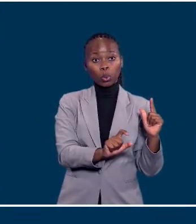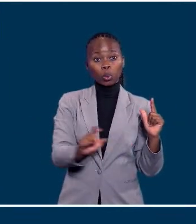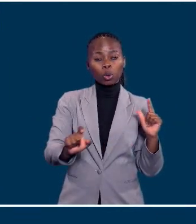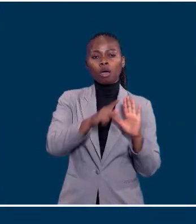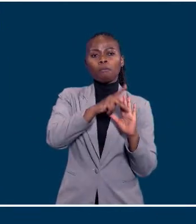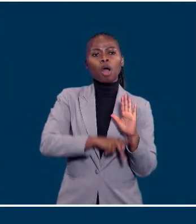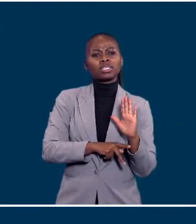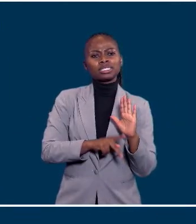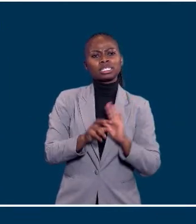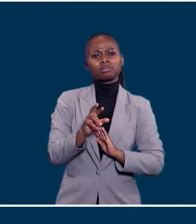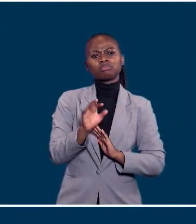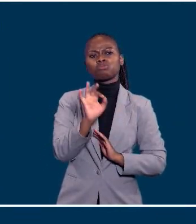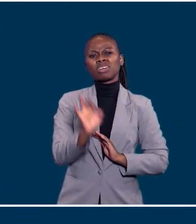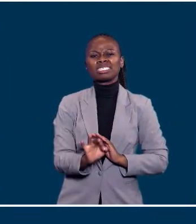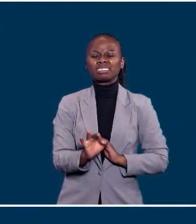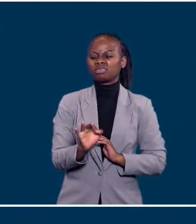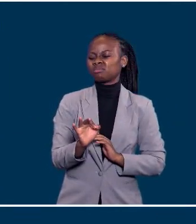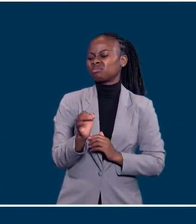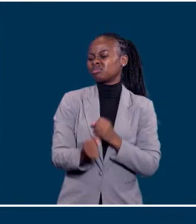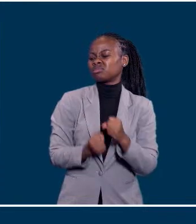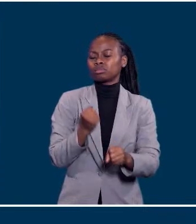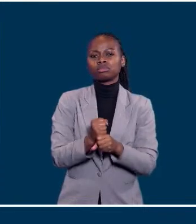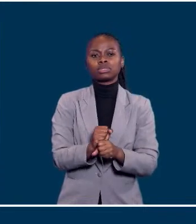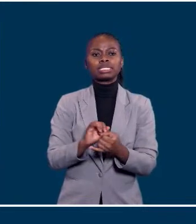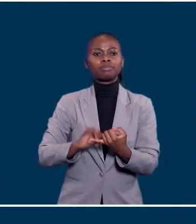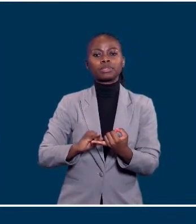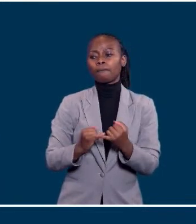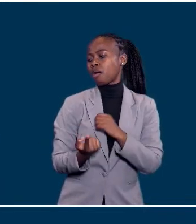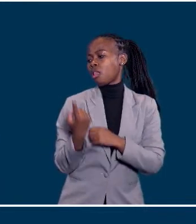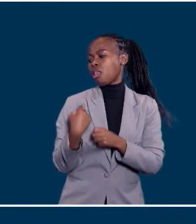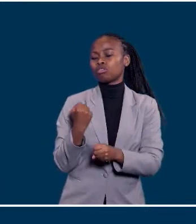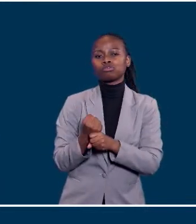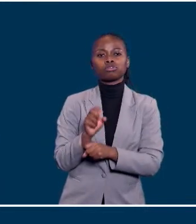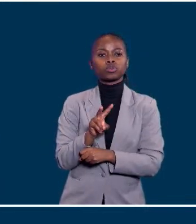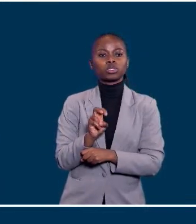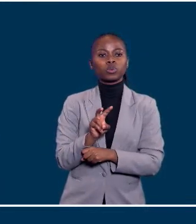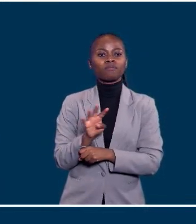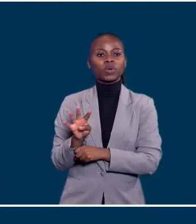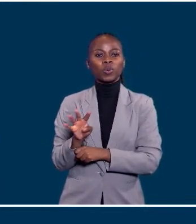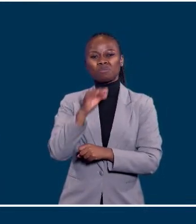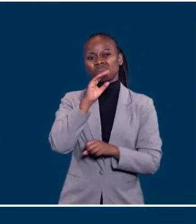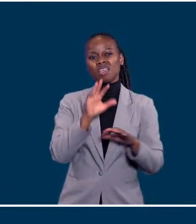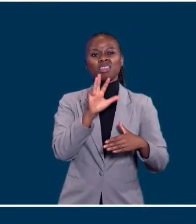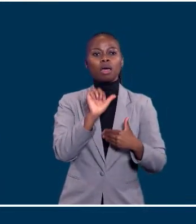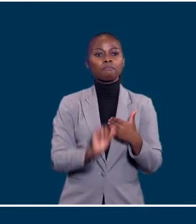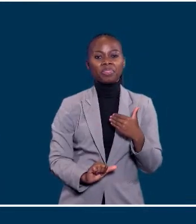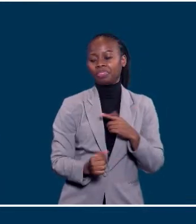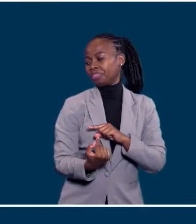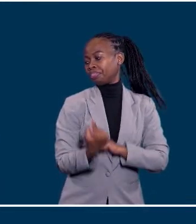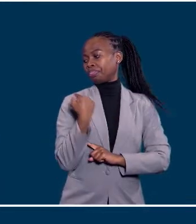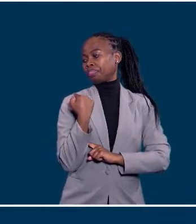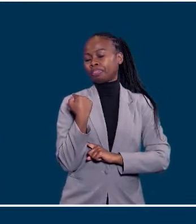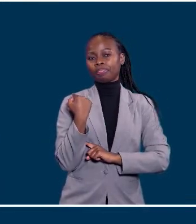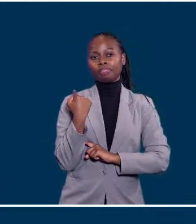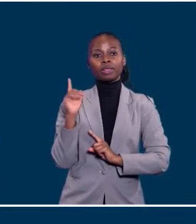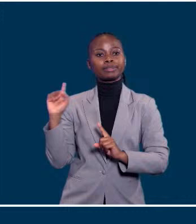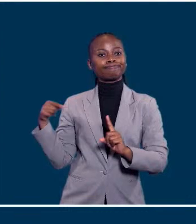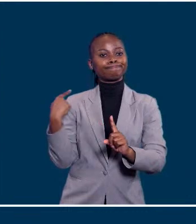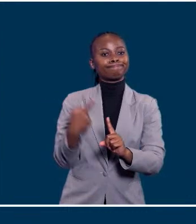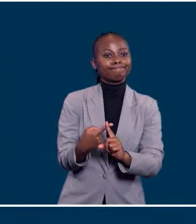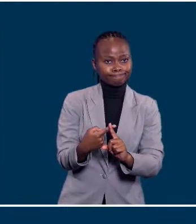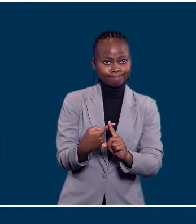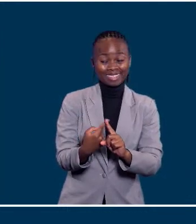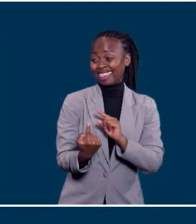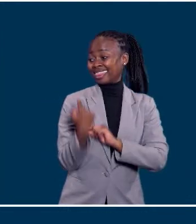of September 2024, so roughly 9 months ago at the time of our